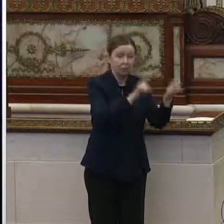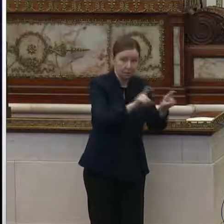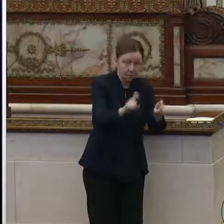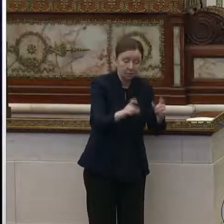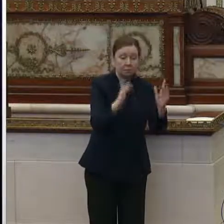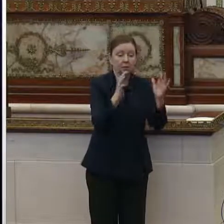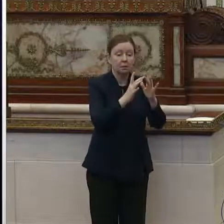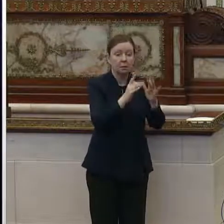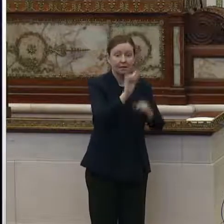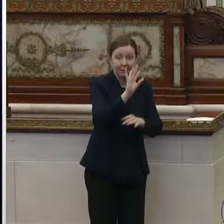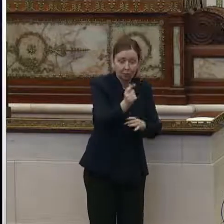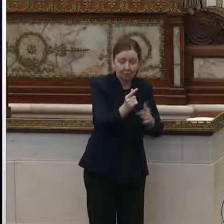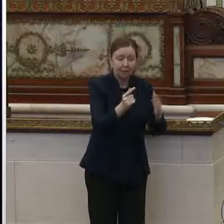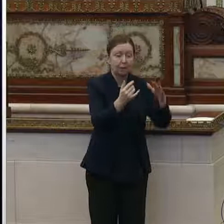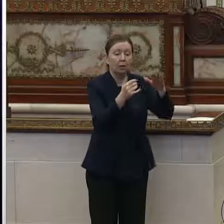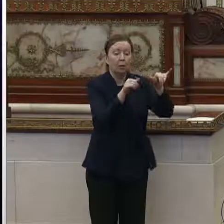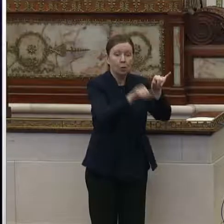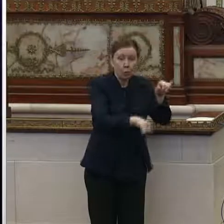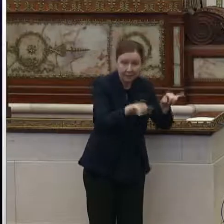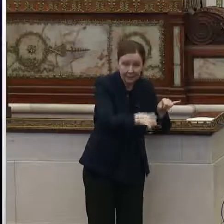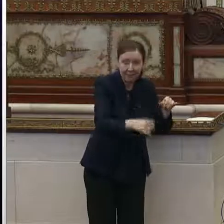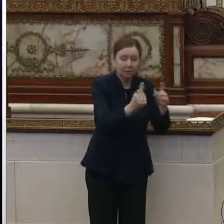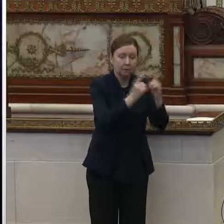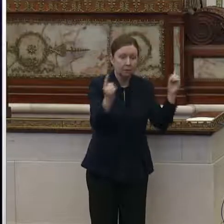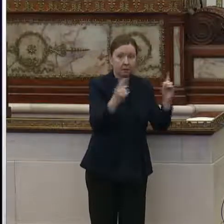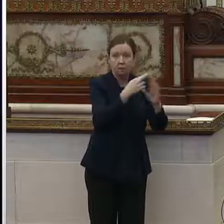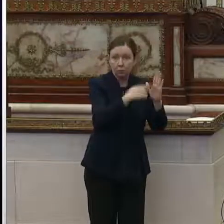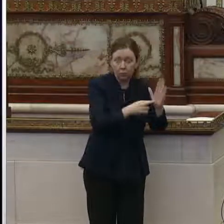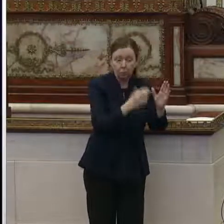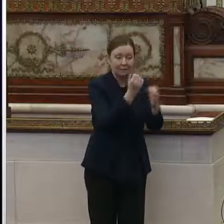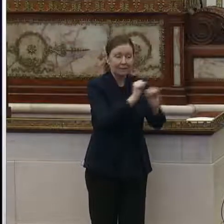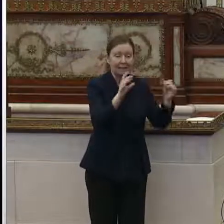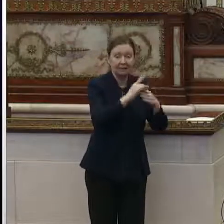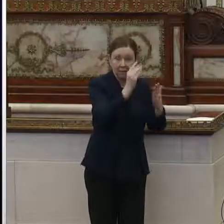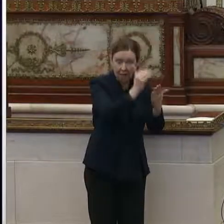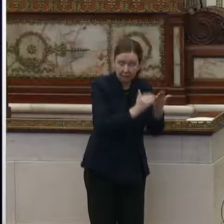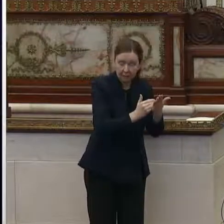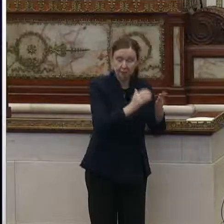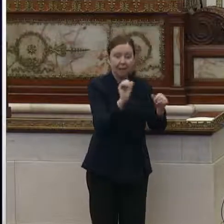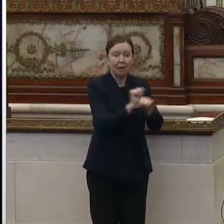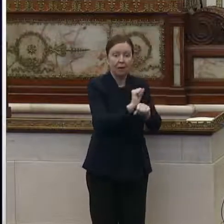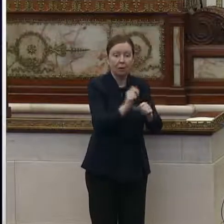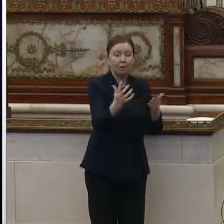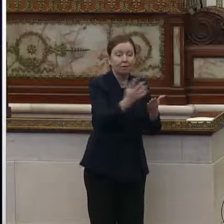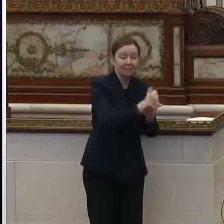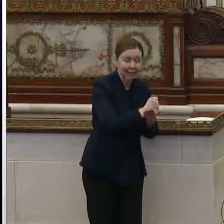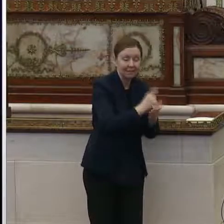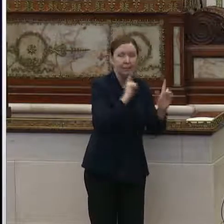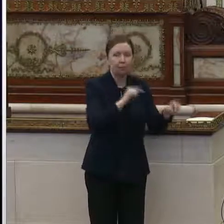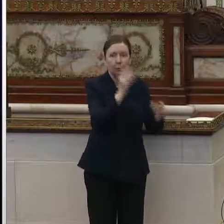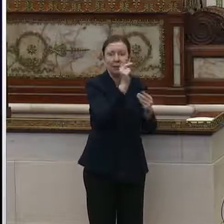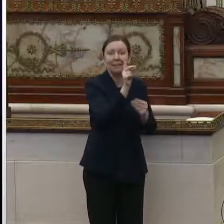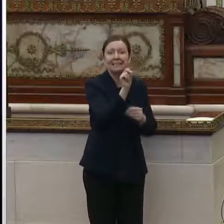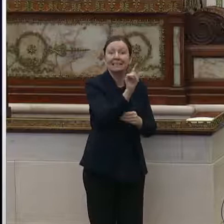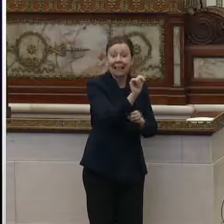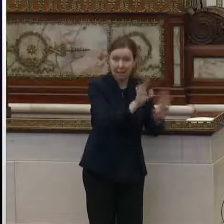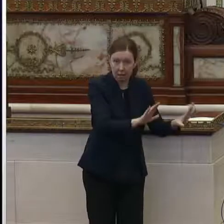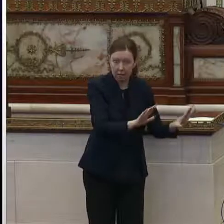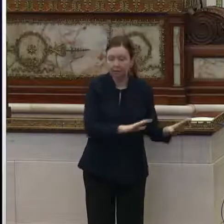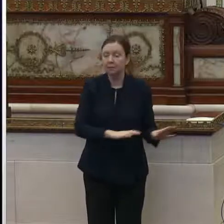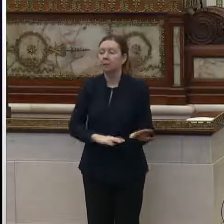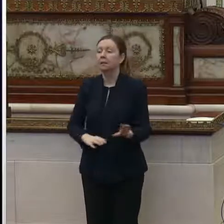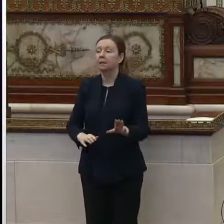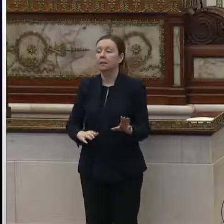isolation, quarantine, social distancing restrictions, safety guidance, and the work of collecting and reporting data.